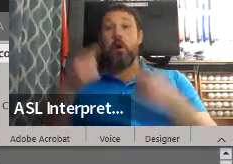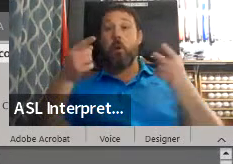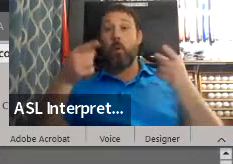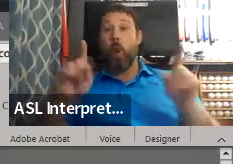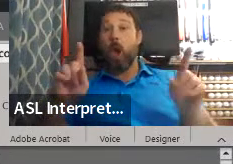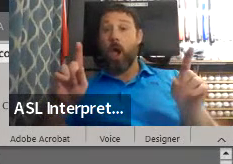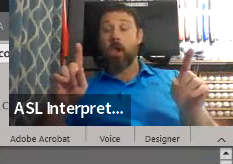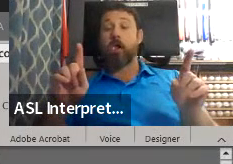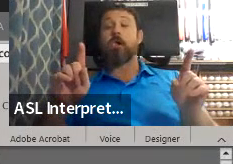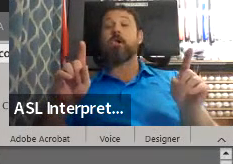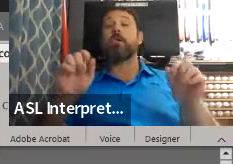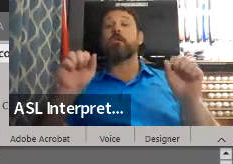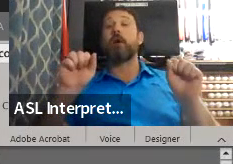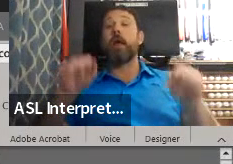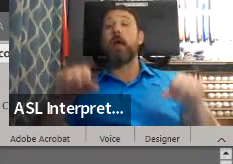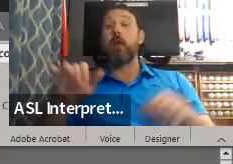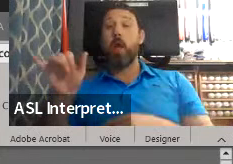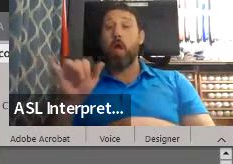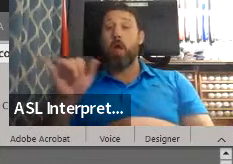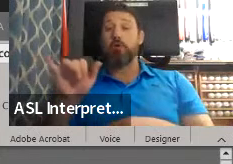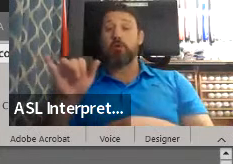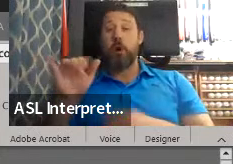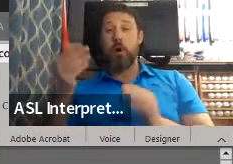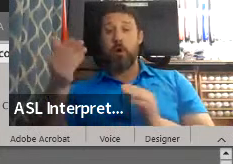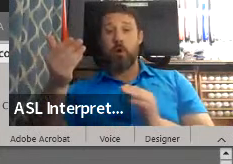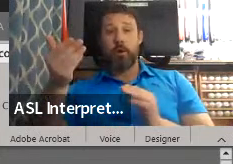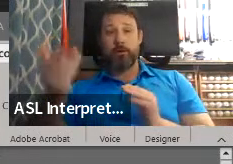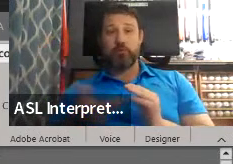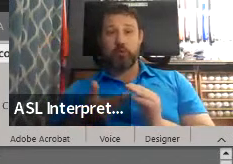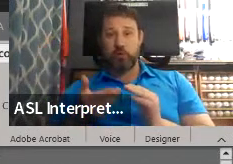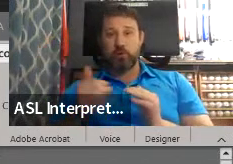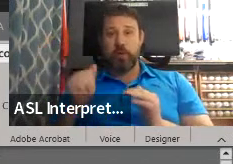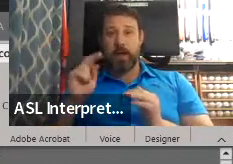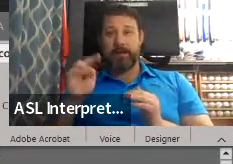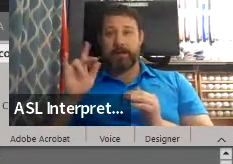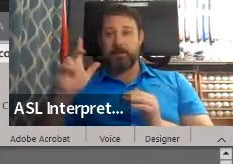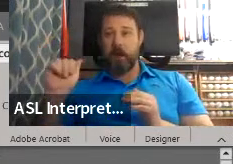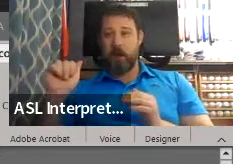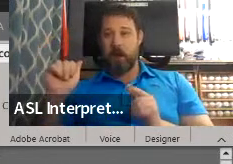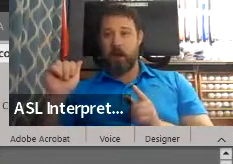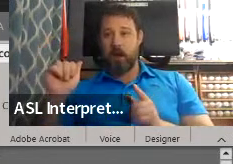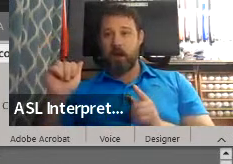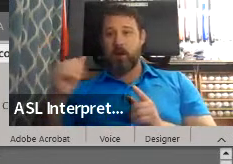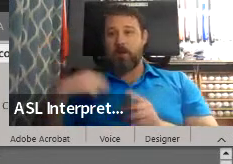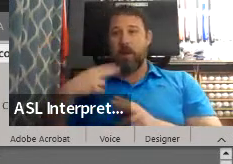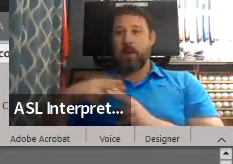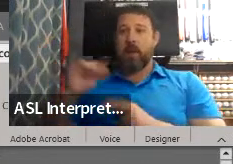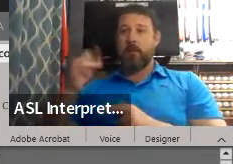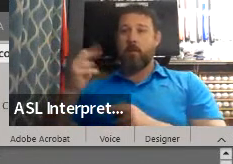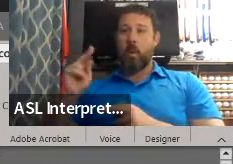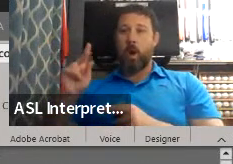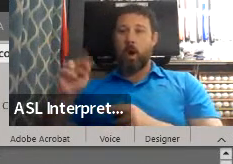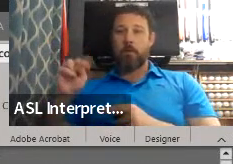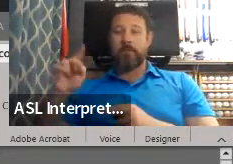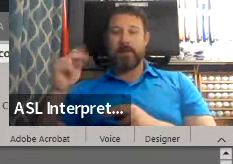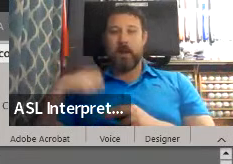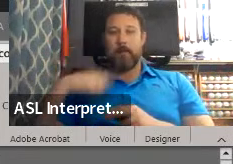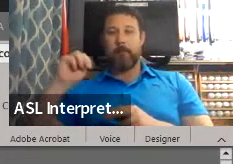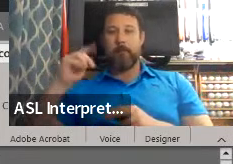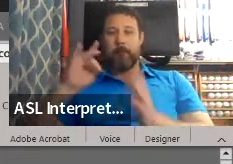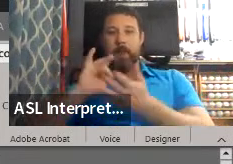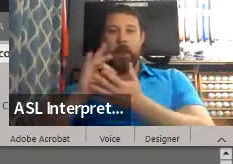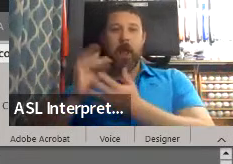can you also introduce Anissa? Yeah, so my name is Juan Vitney. I'm a Medi-Cal